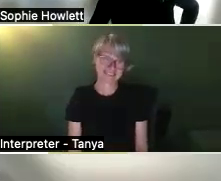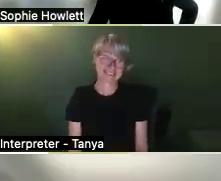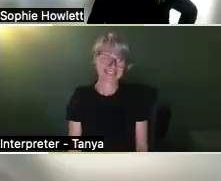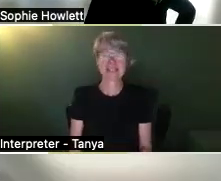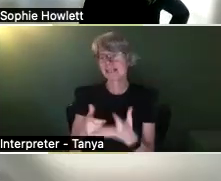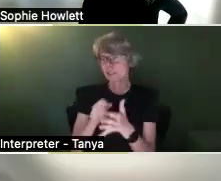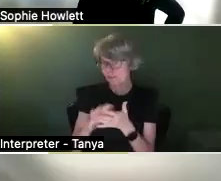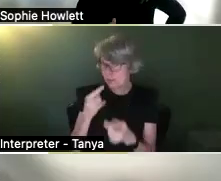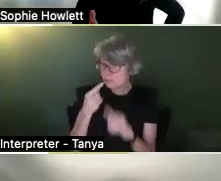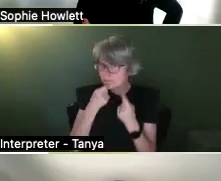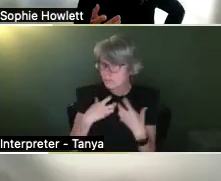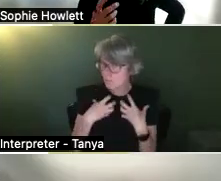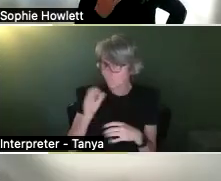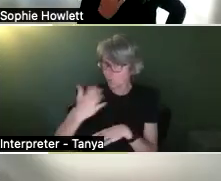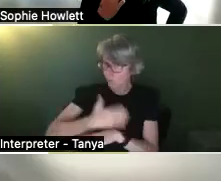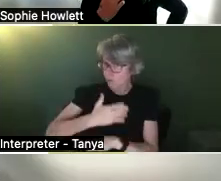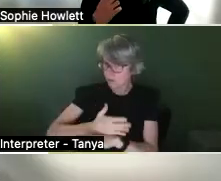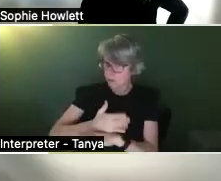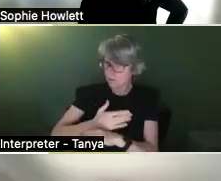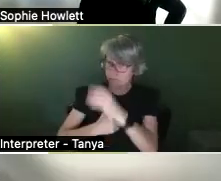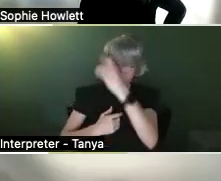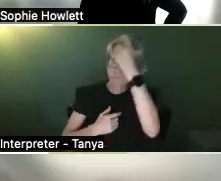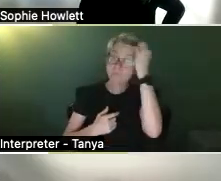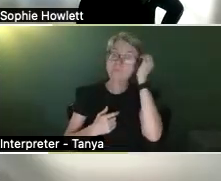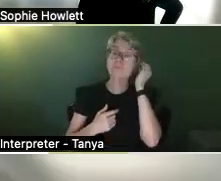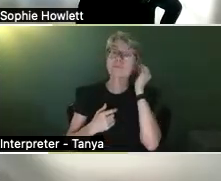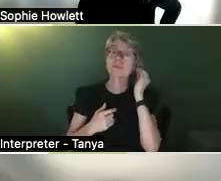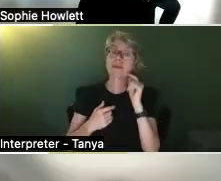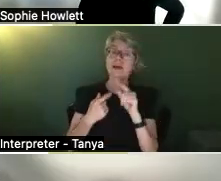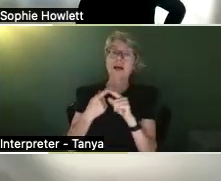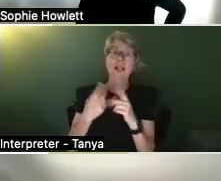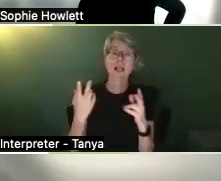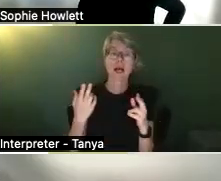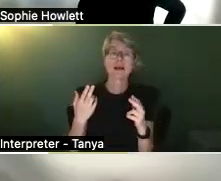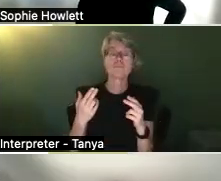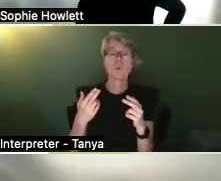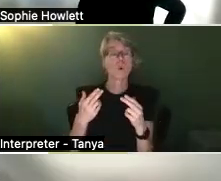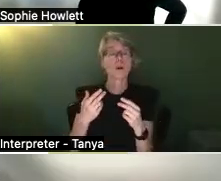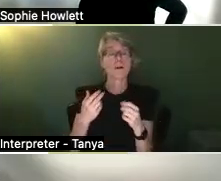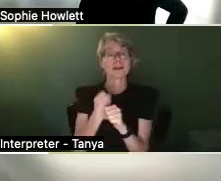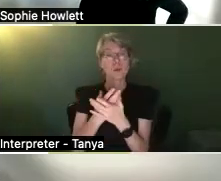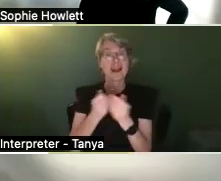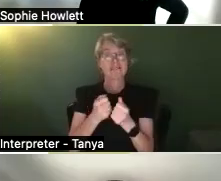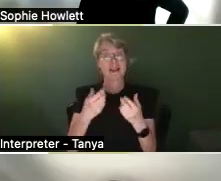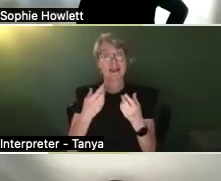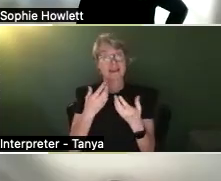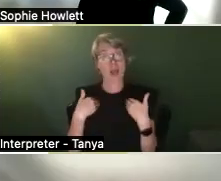a bit more about that work, the work you've done, particularly around developing health resources.